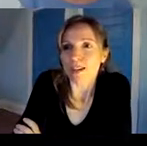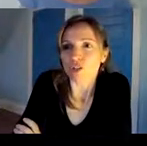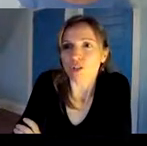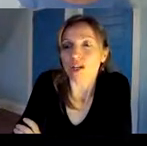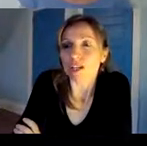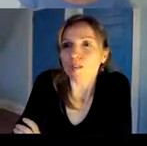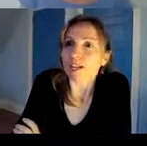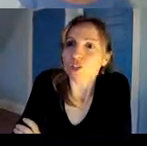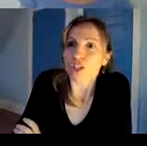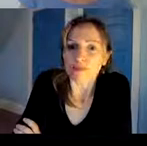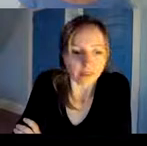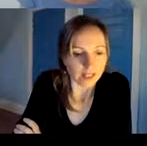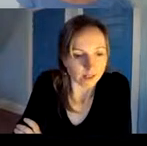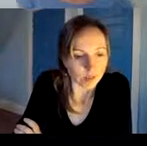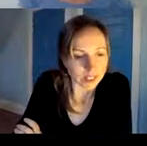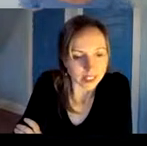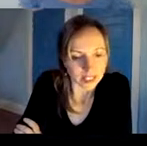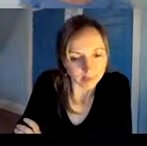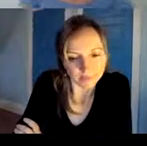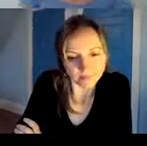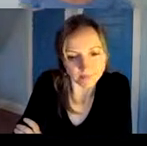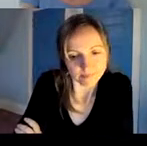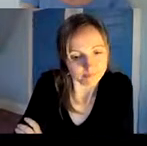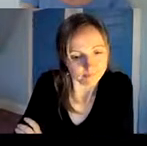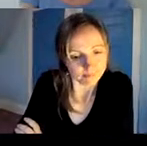the financial implication of invasive species.